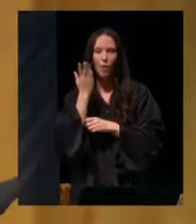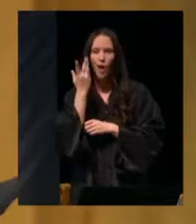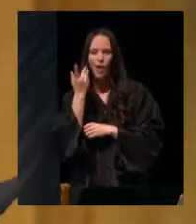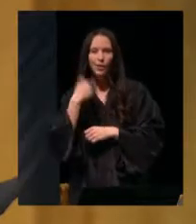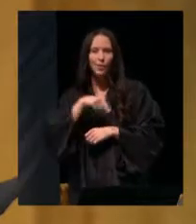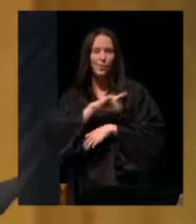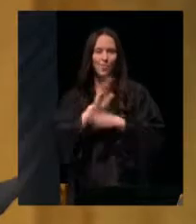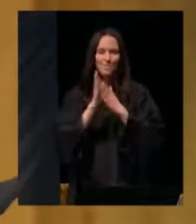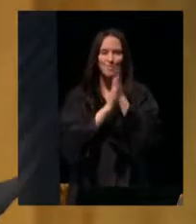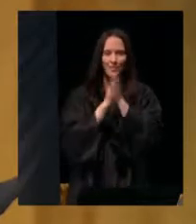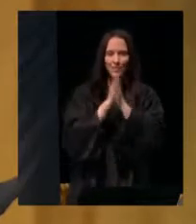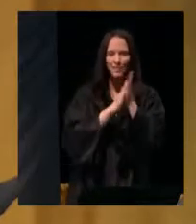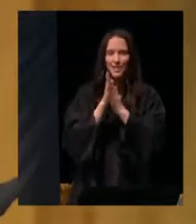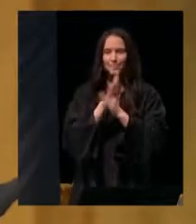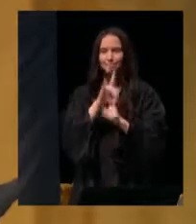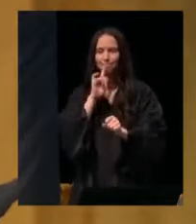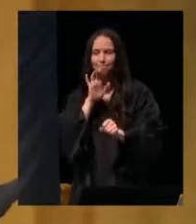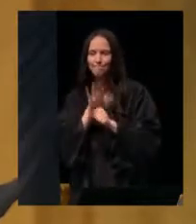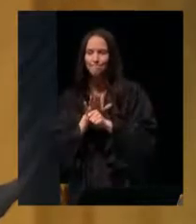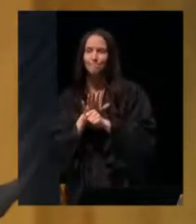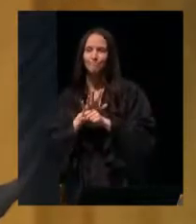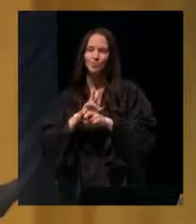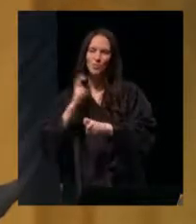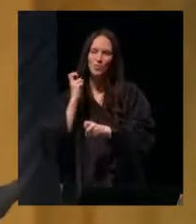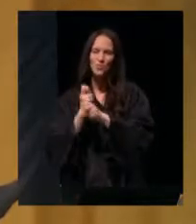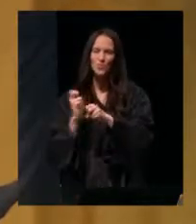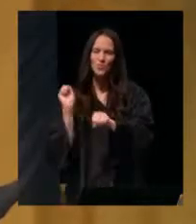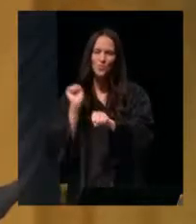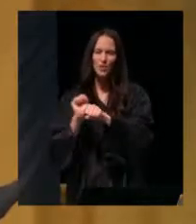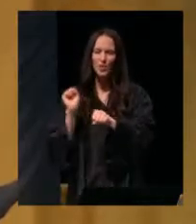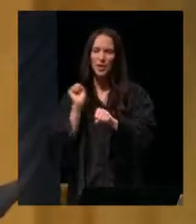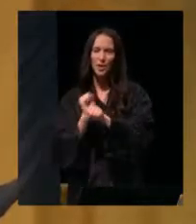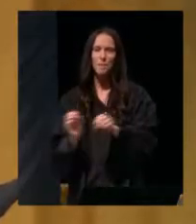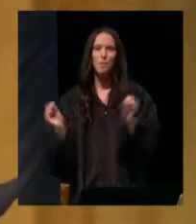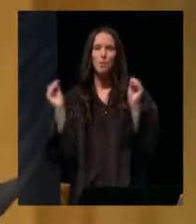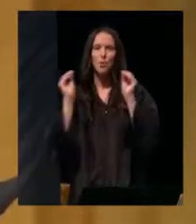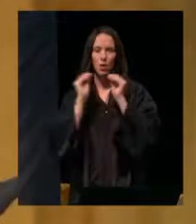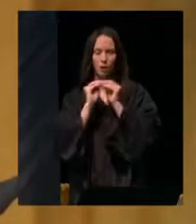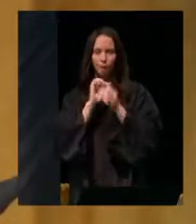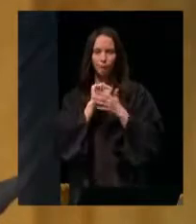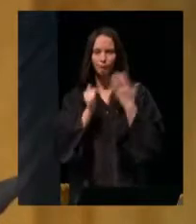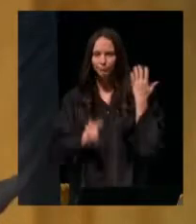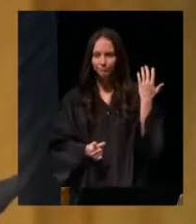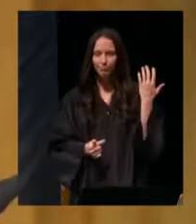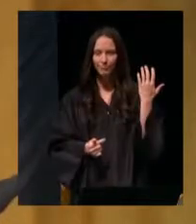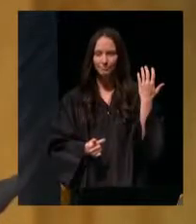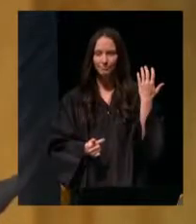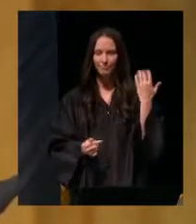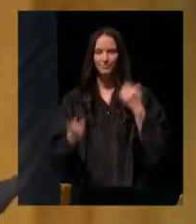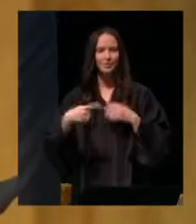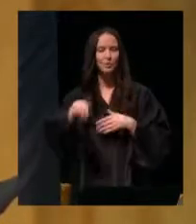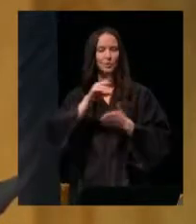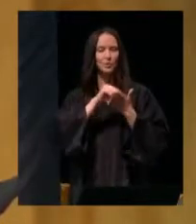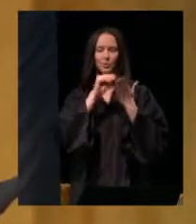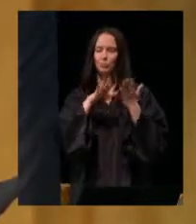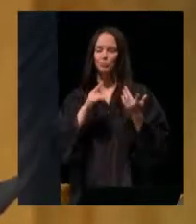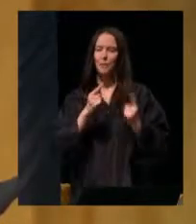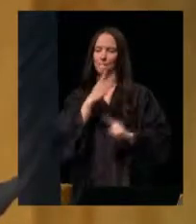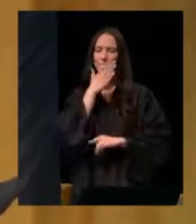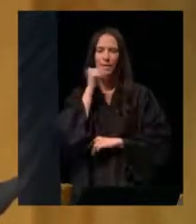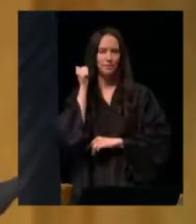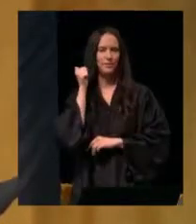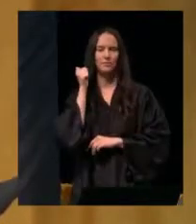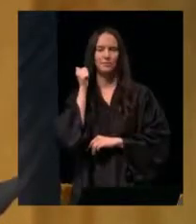motivated, dedicated, hardworking, and much more. These students gave their best and